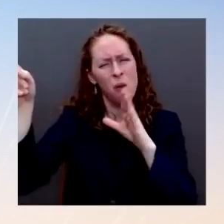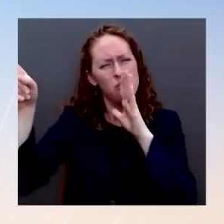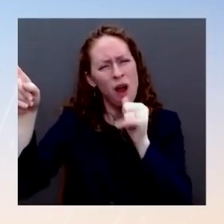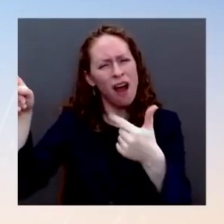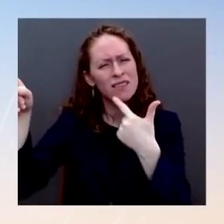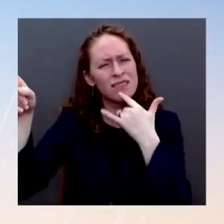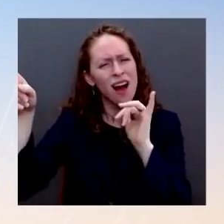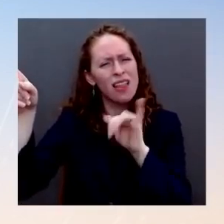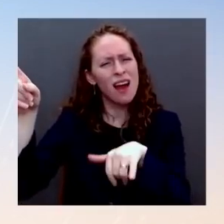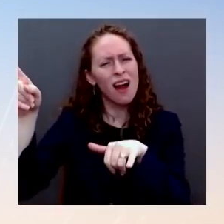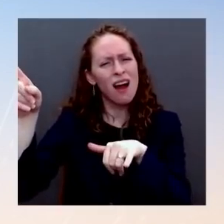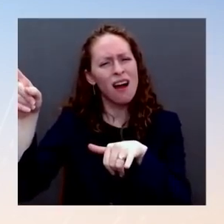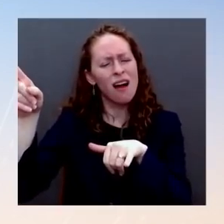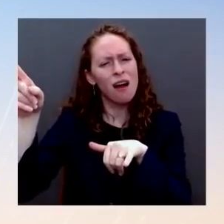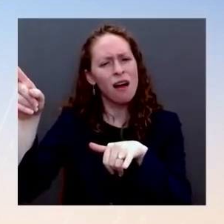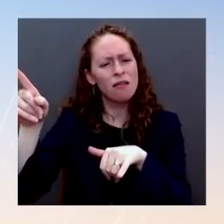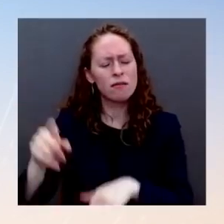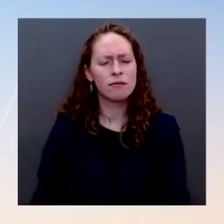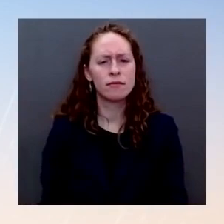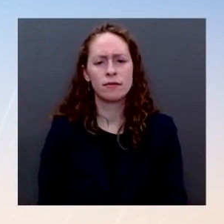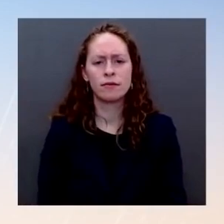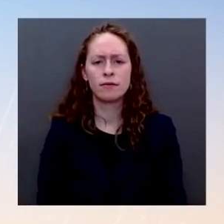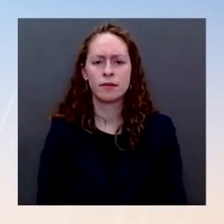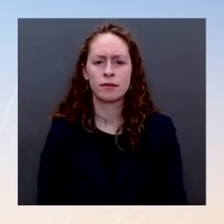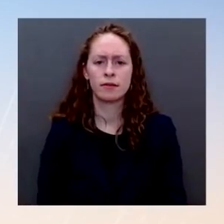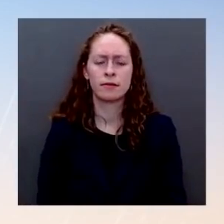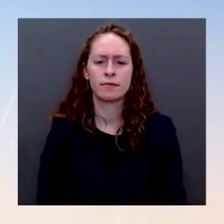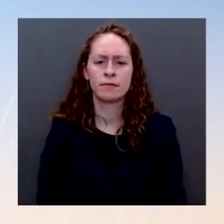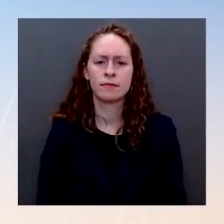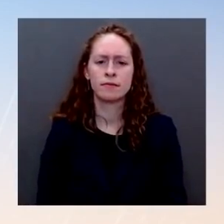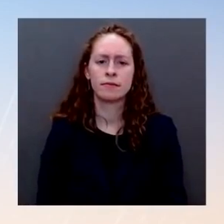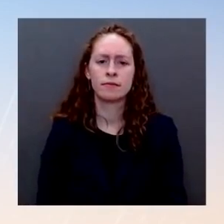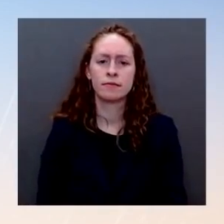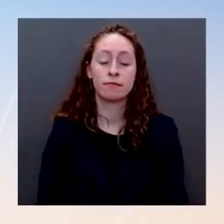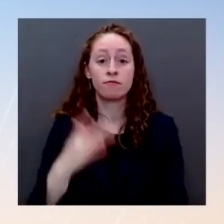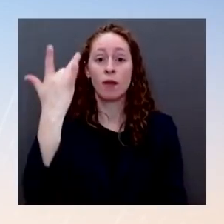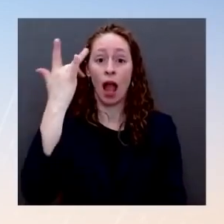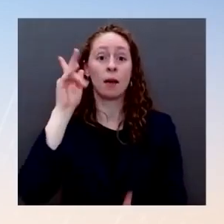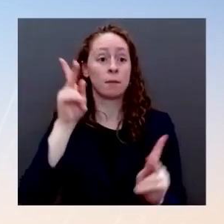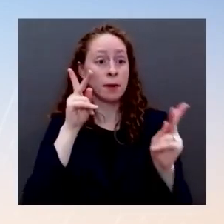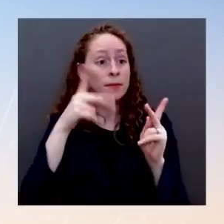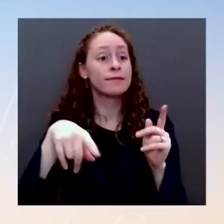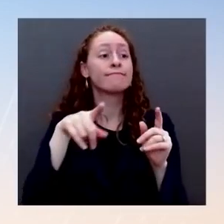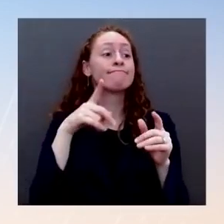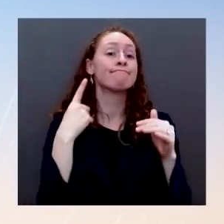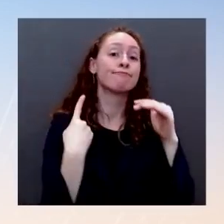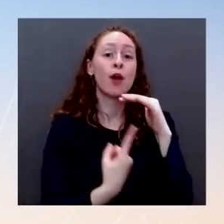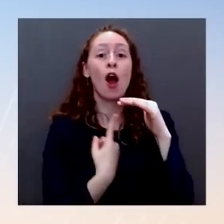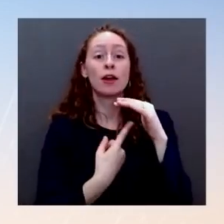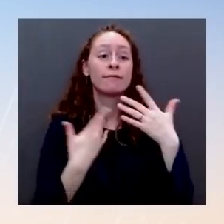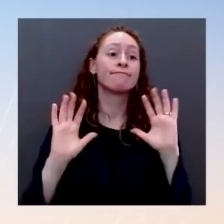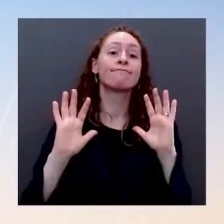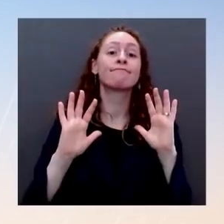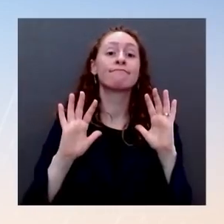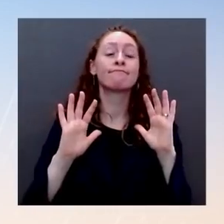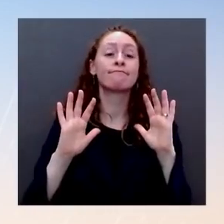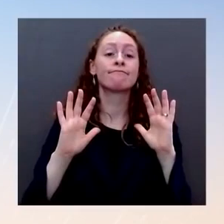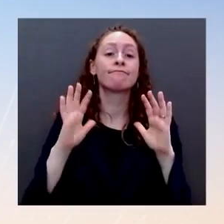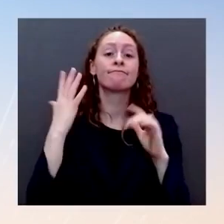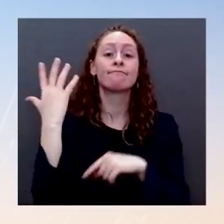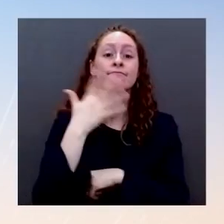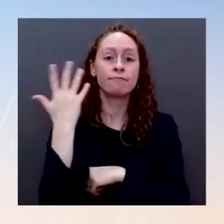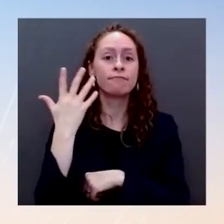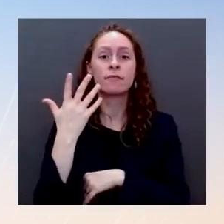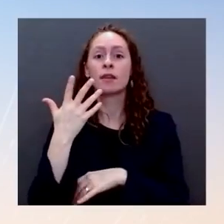people try to get tests and they're not available and it might blow back onto the administration. Again, the CDC makes these decisions. I expect they'll have an